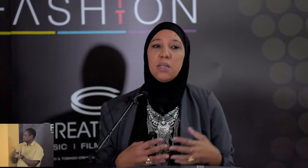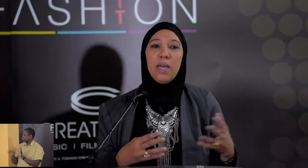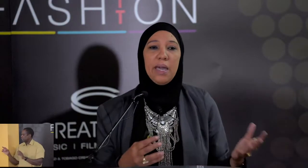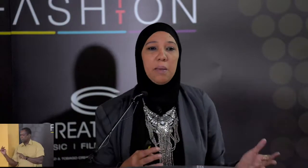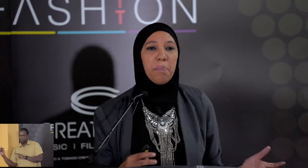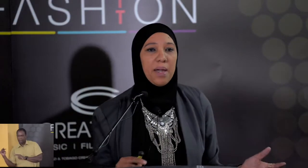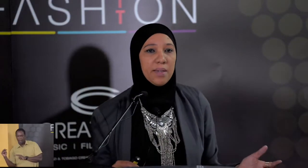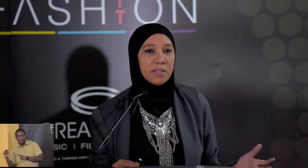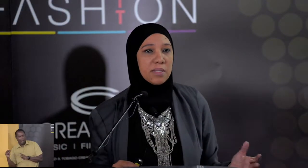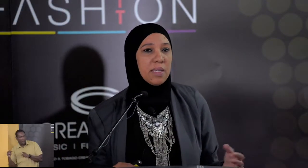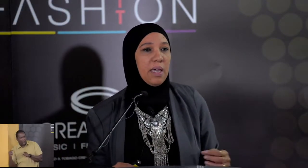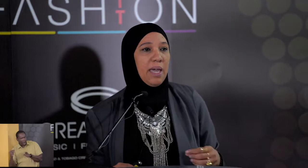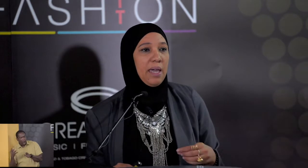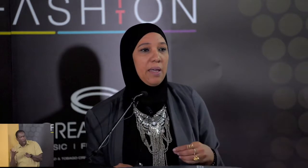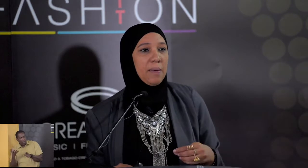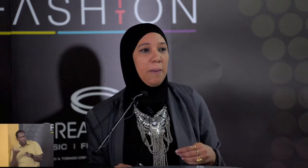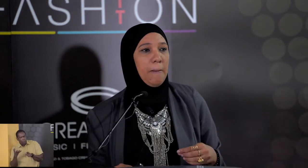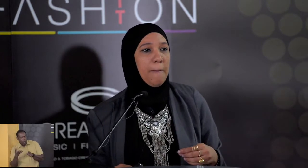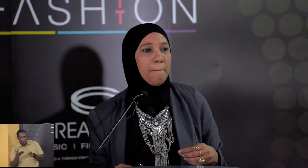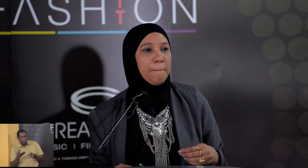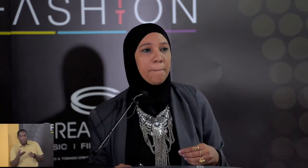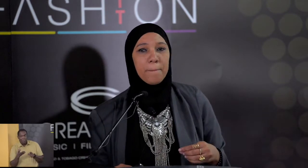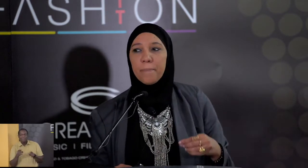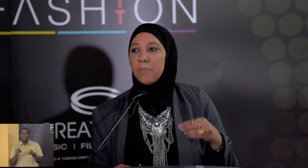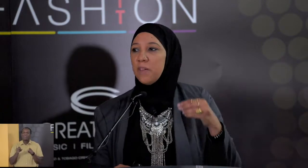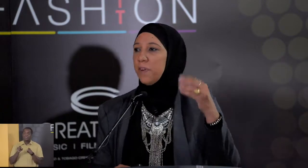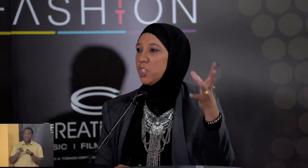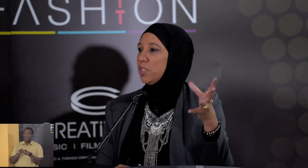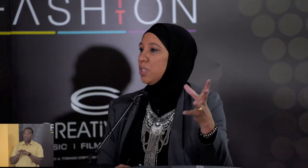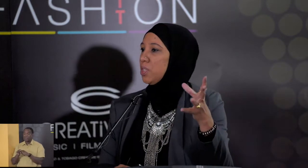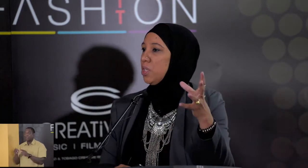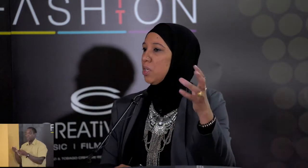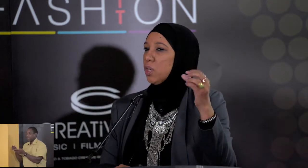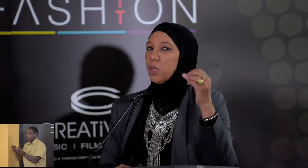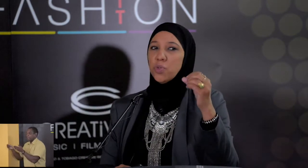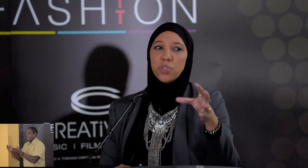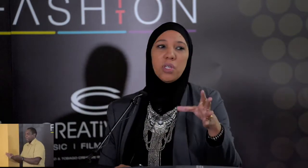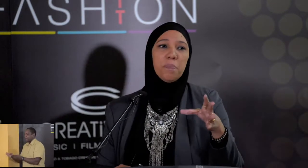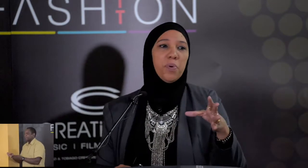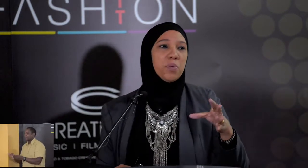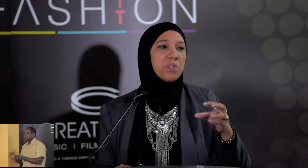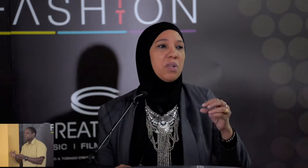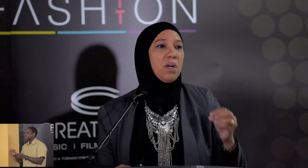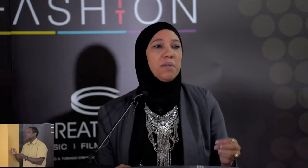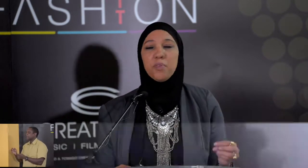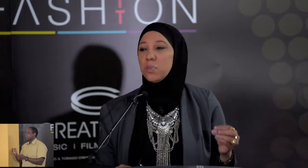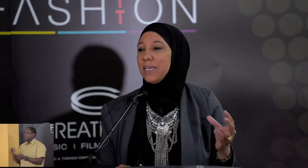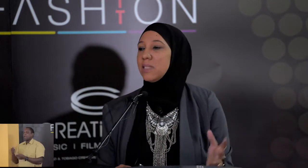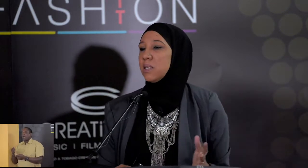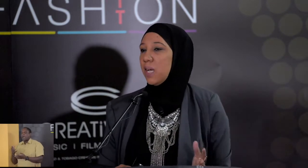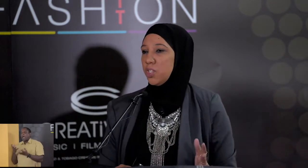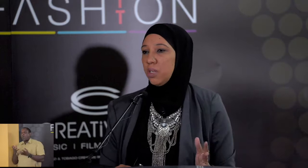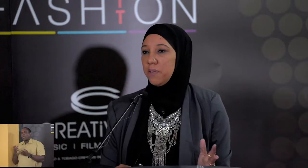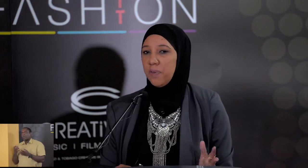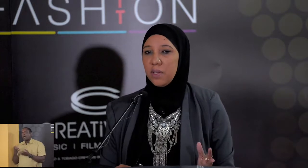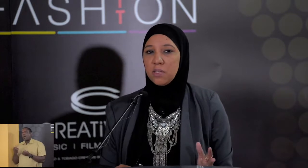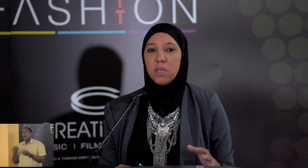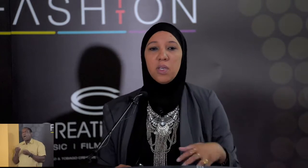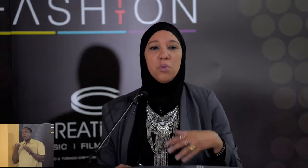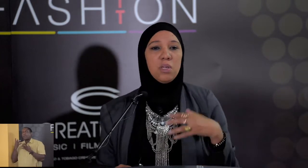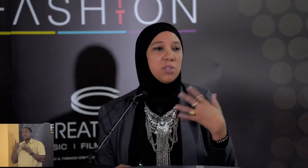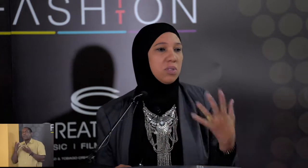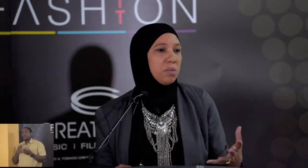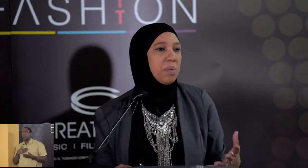designers and buyers. And FashionTT usually posts a lot of those international